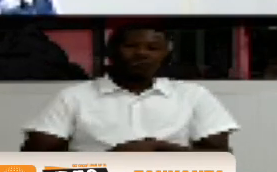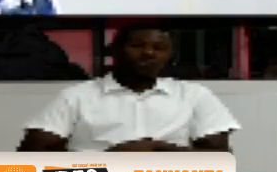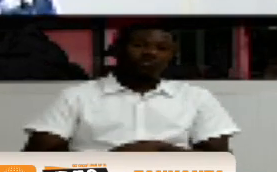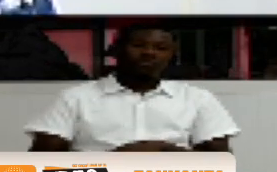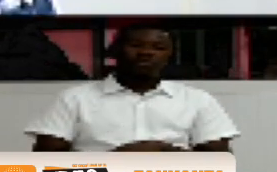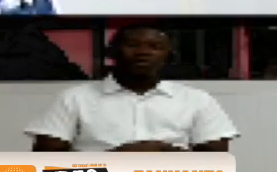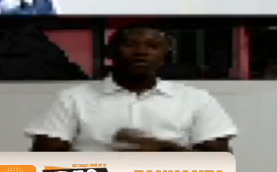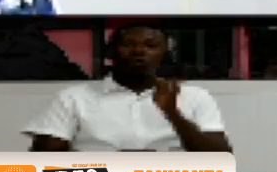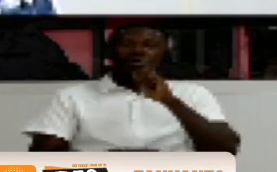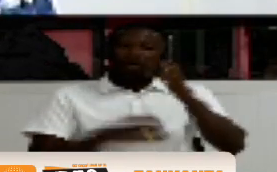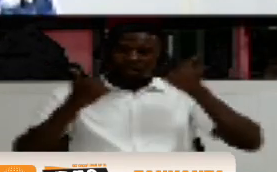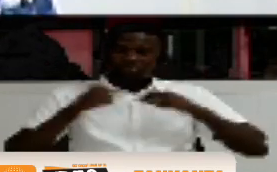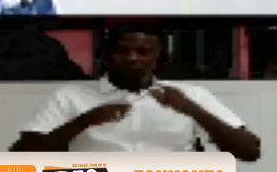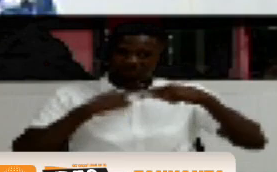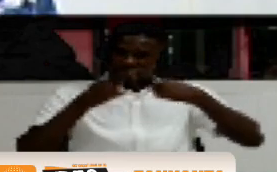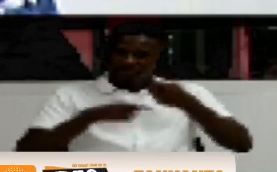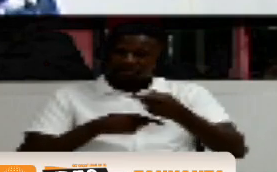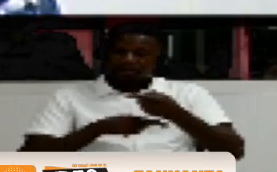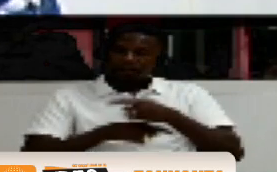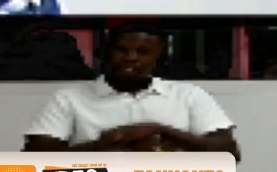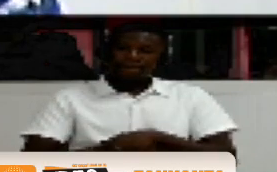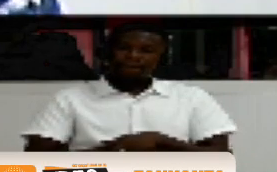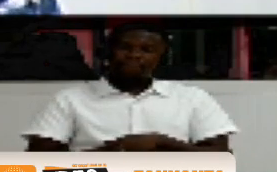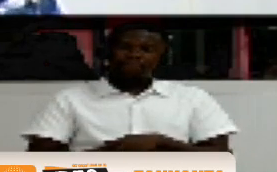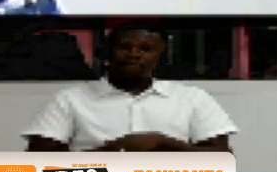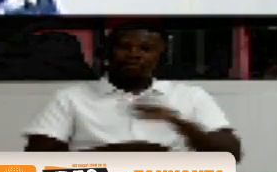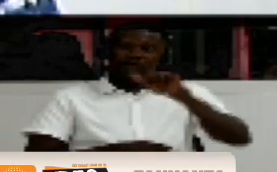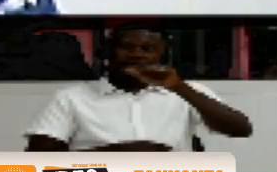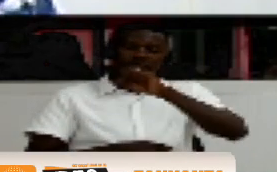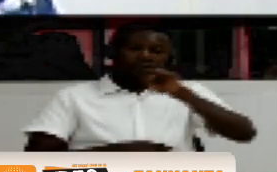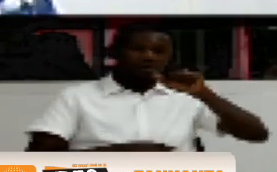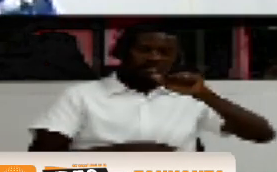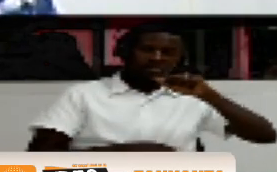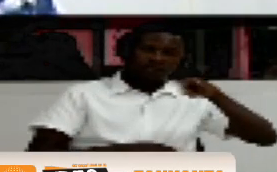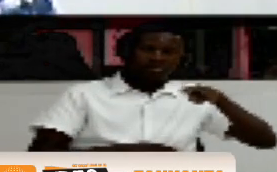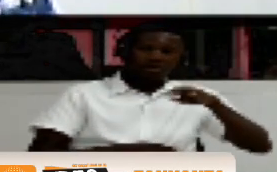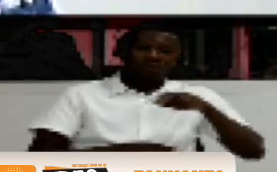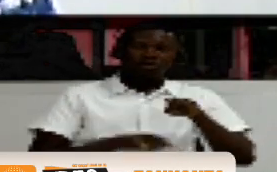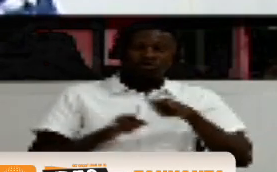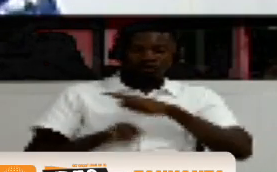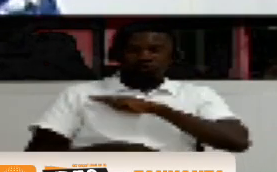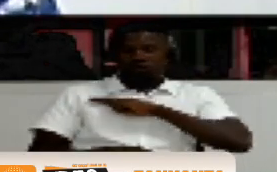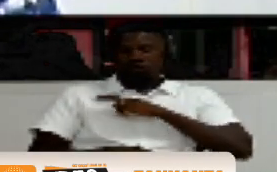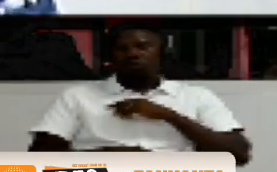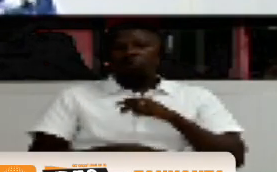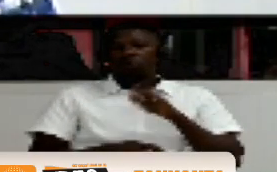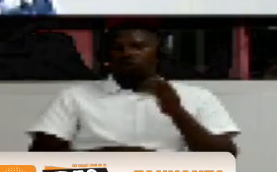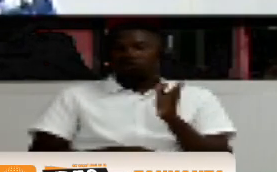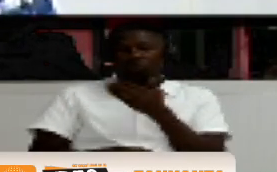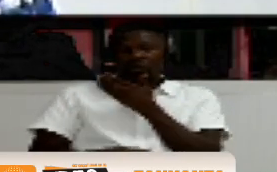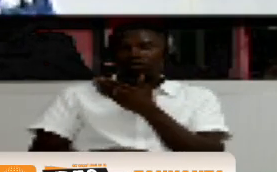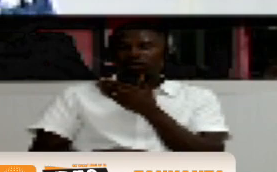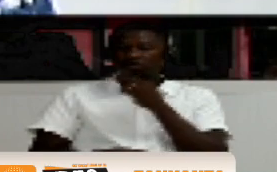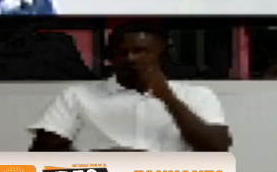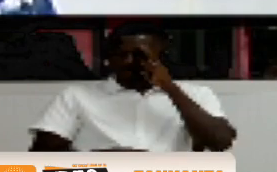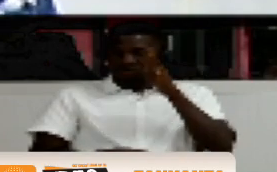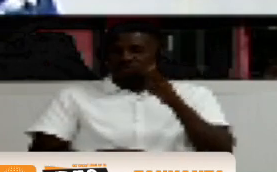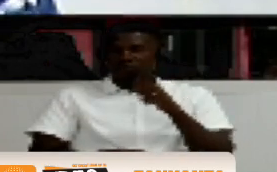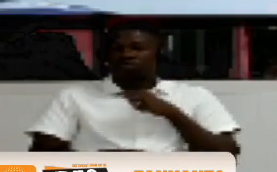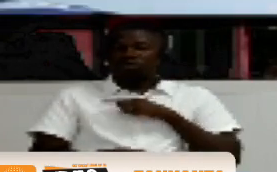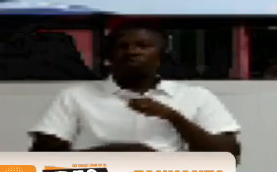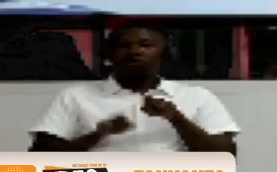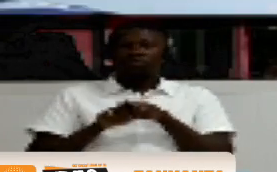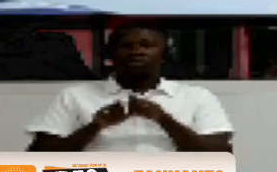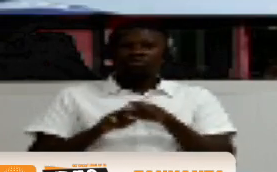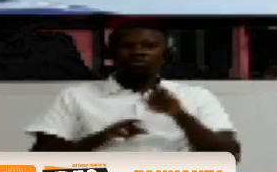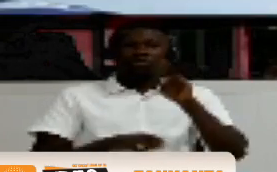So what happened after that? Asan too went home, but with Yusufa, he was taken